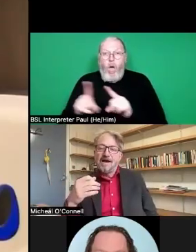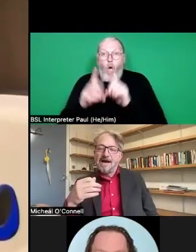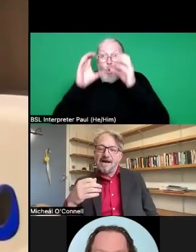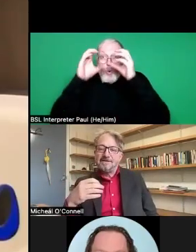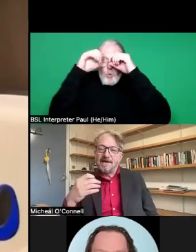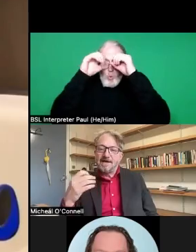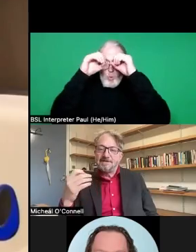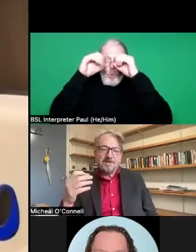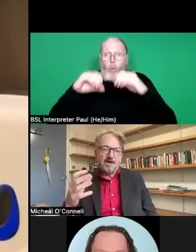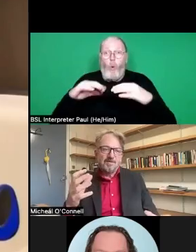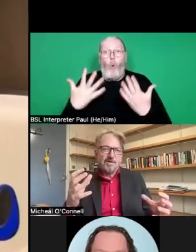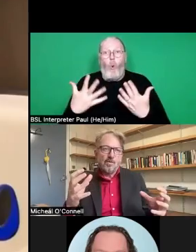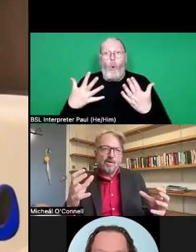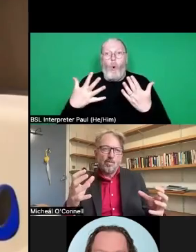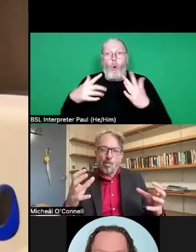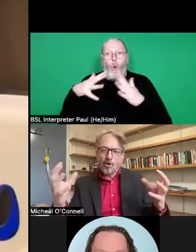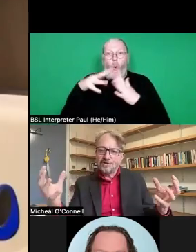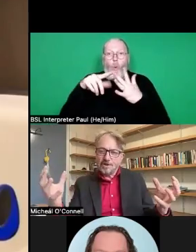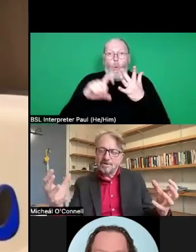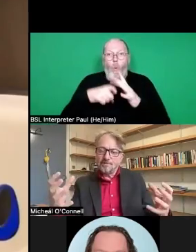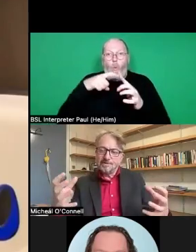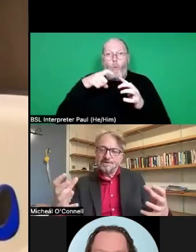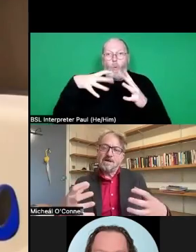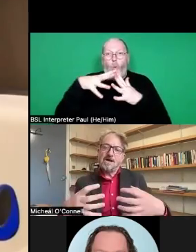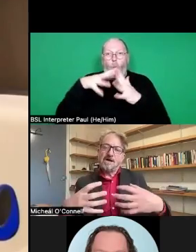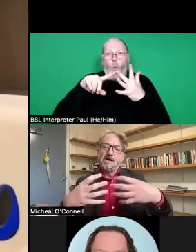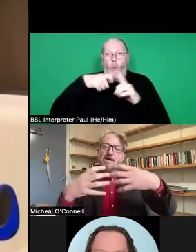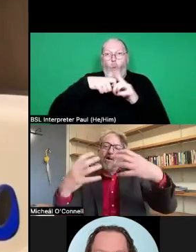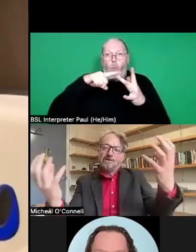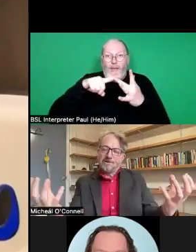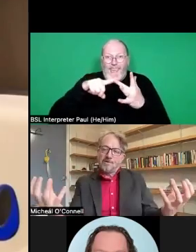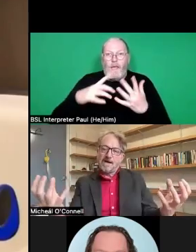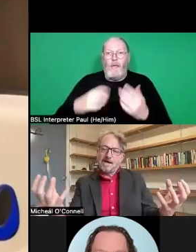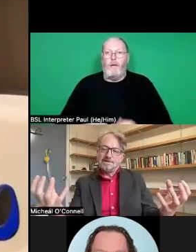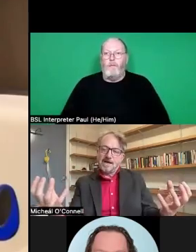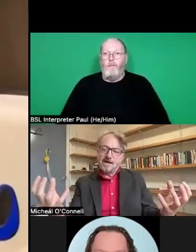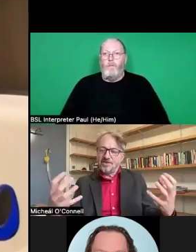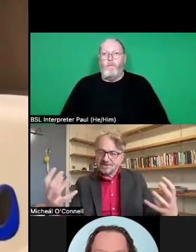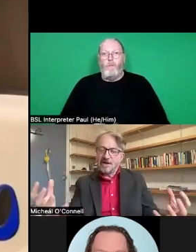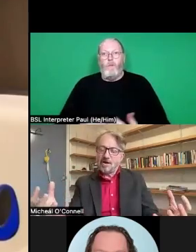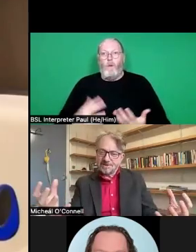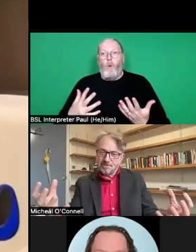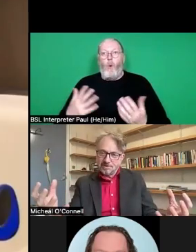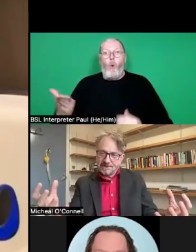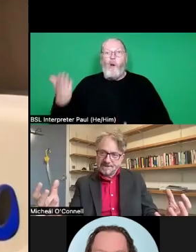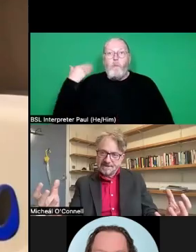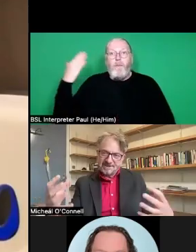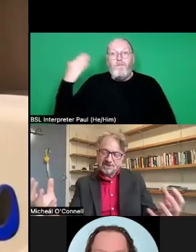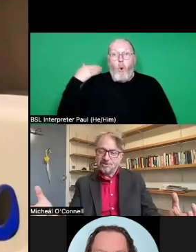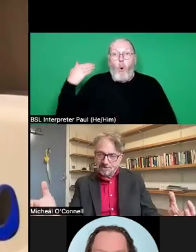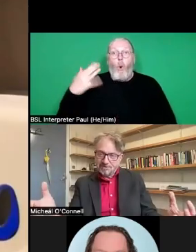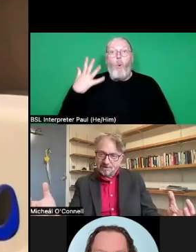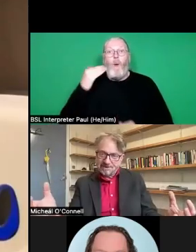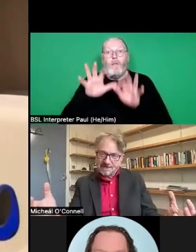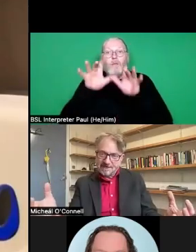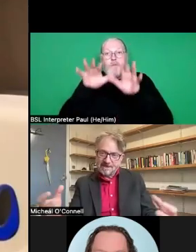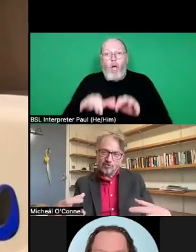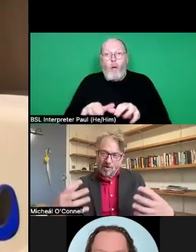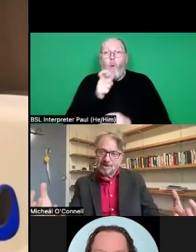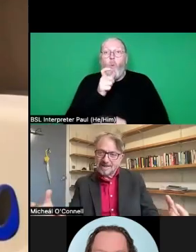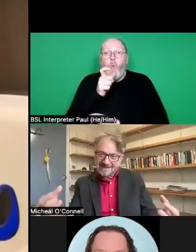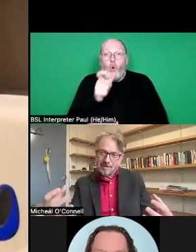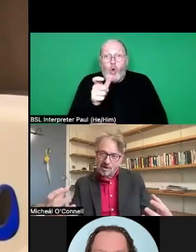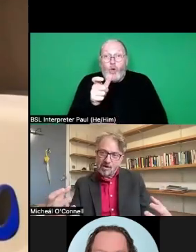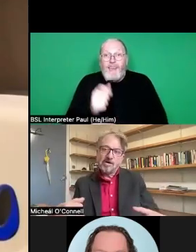engine, and when Word documents also had thesaurus built in and dictionaries built in,